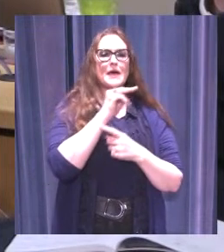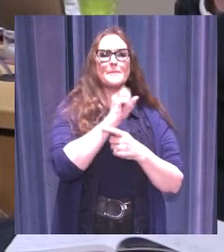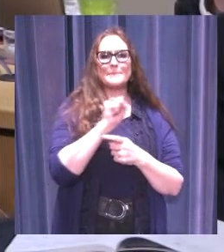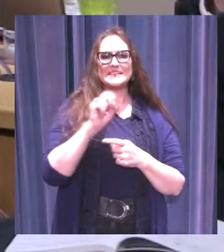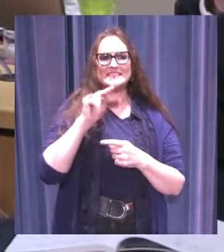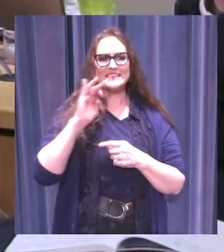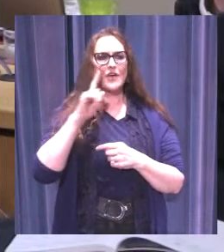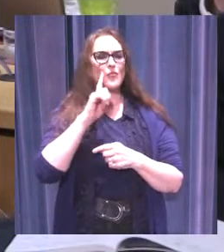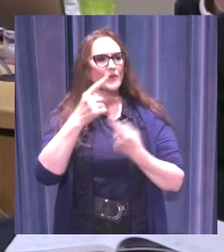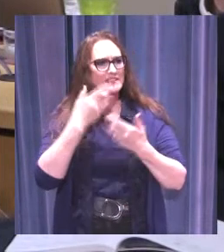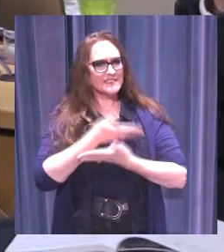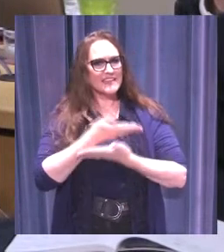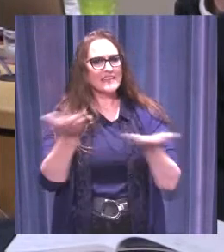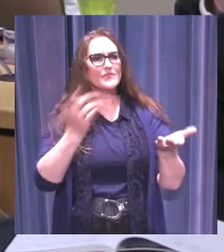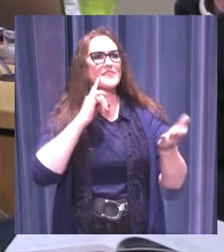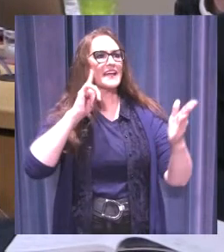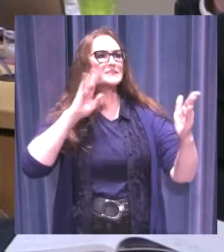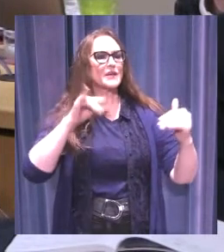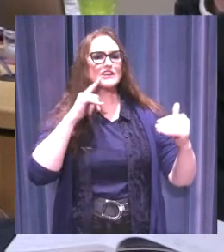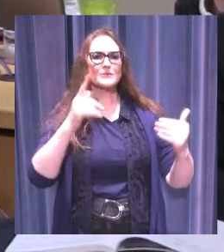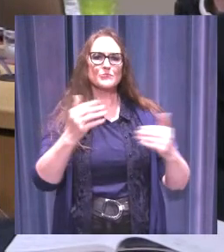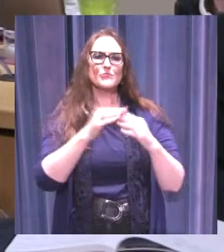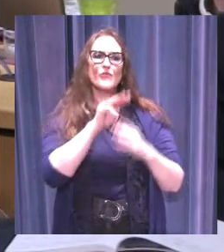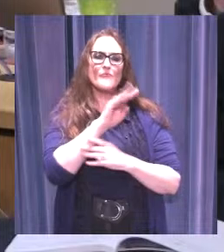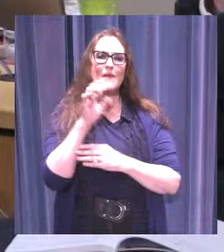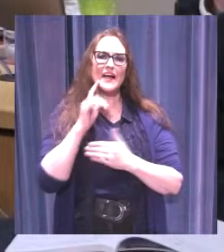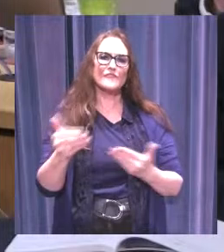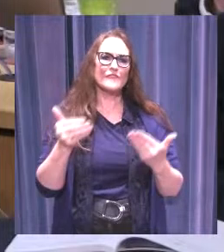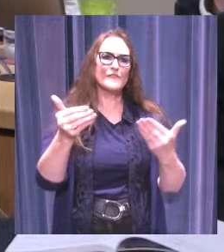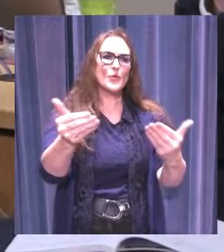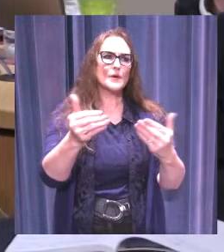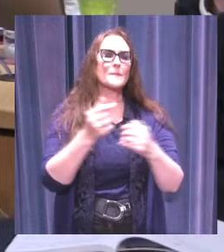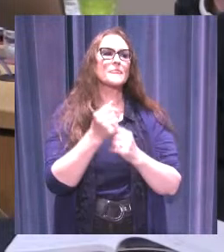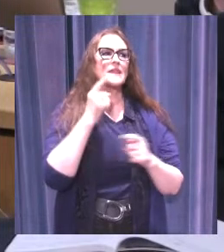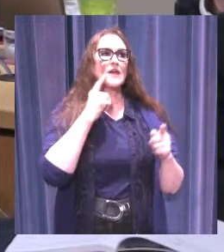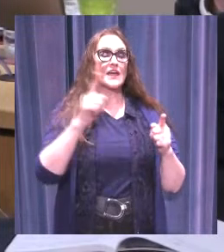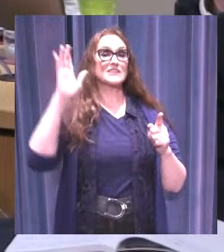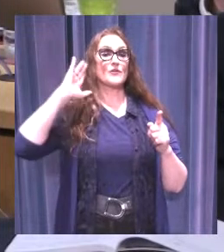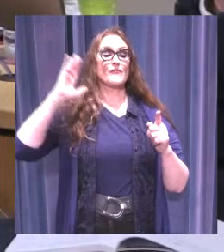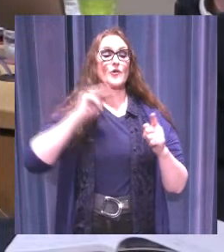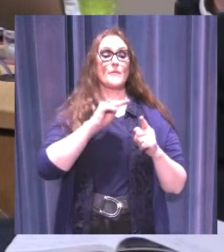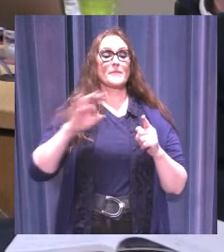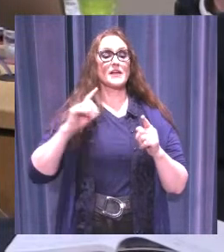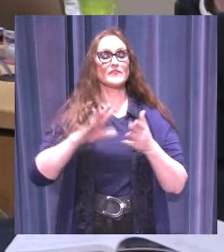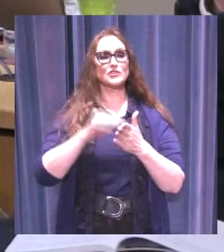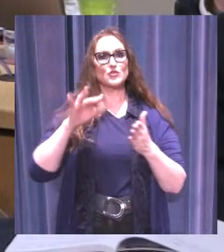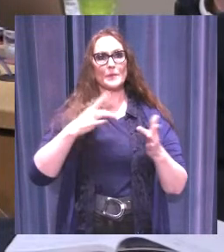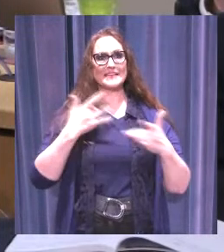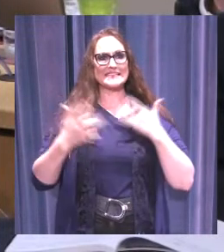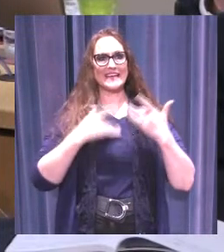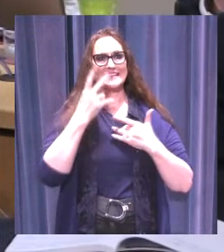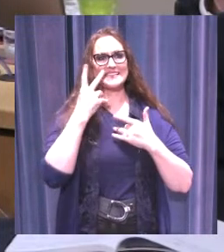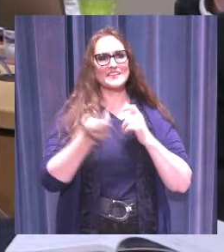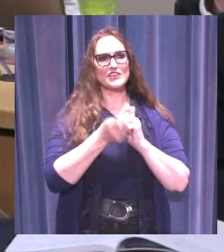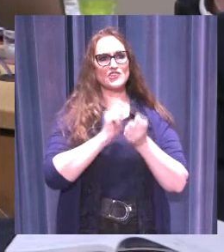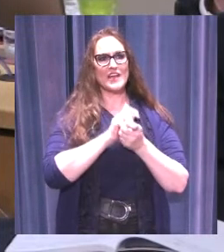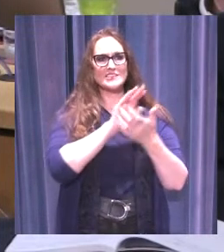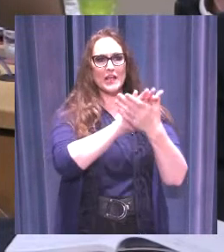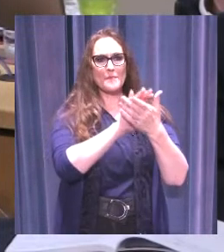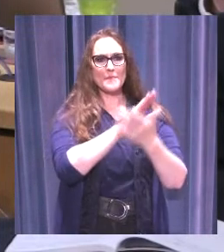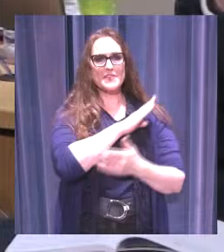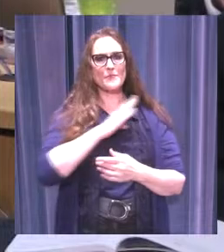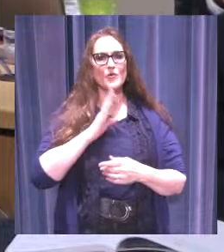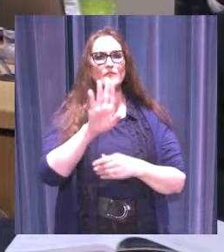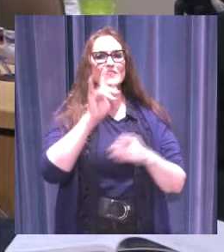on the expectations and move Mott forward. As a former Mott College student, I am excited to see this change and once again commend the board for